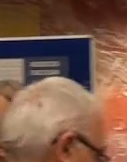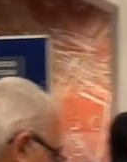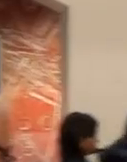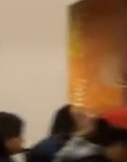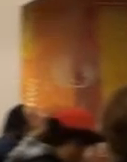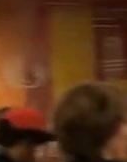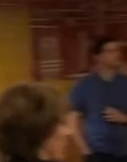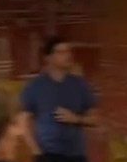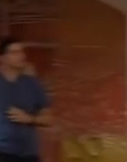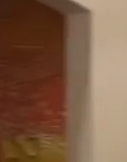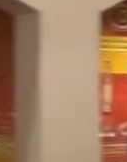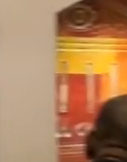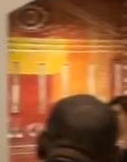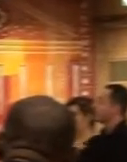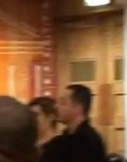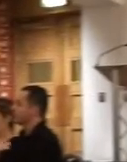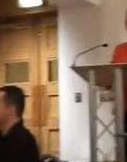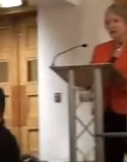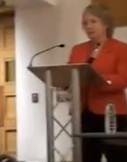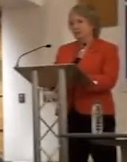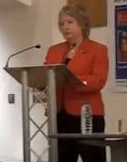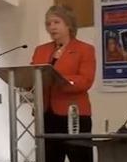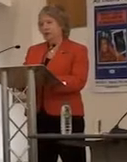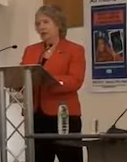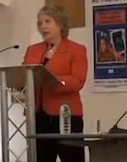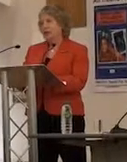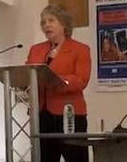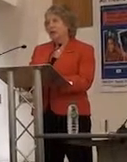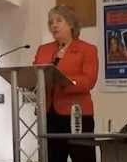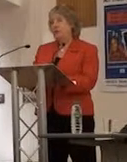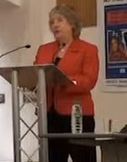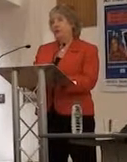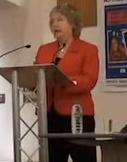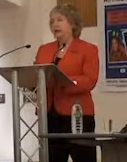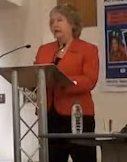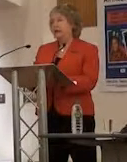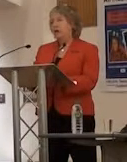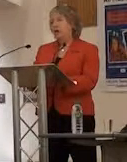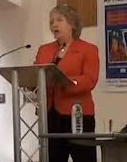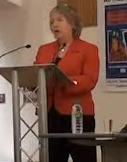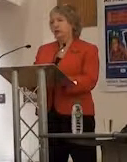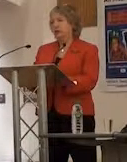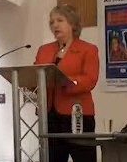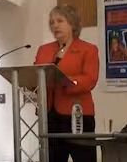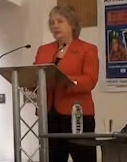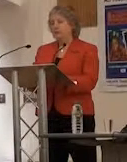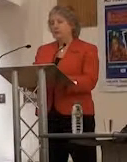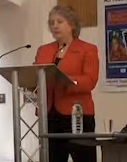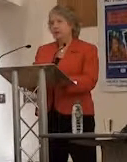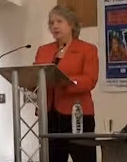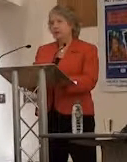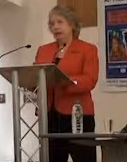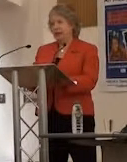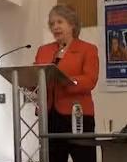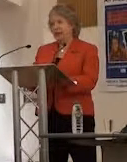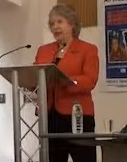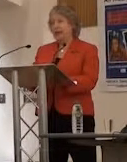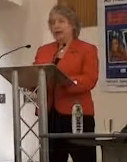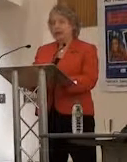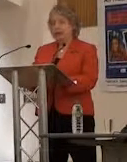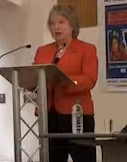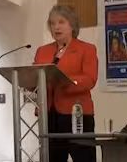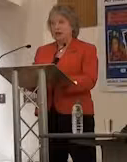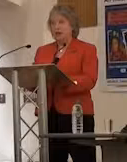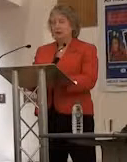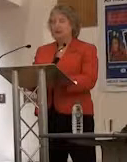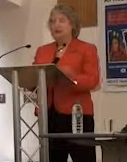relationships, we call ourselves a listening school. Every week, all the children from year 1 through to year 6 and